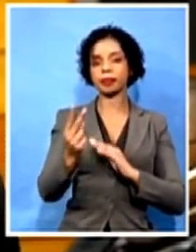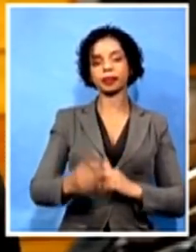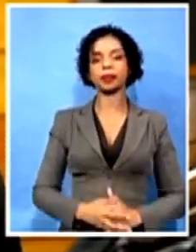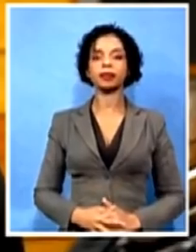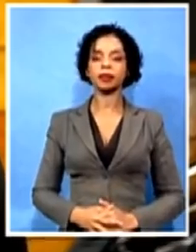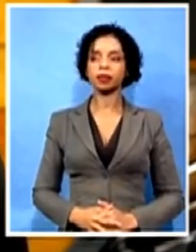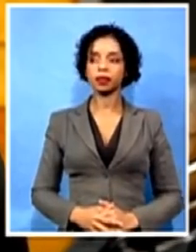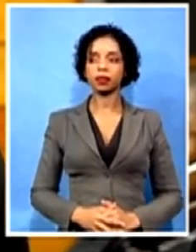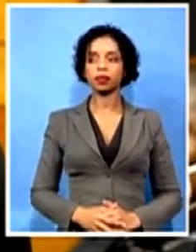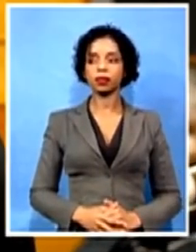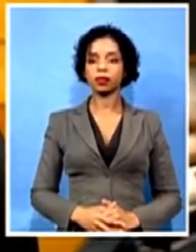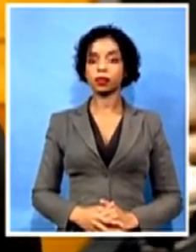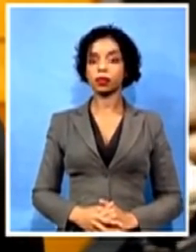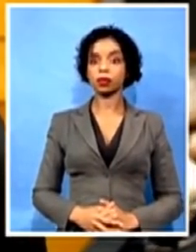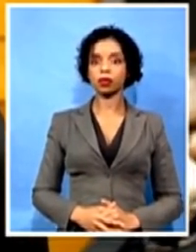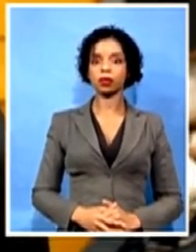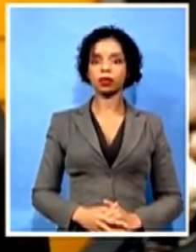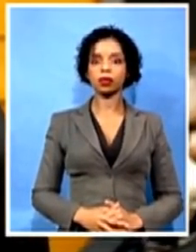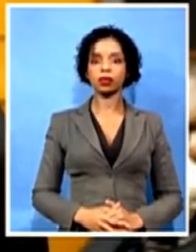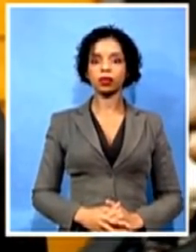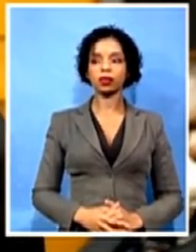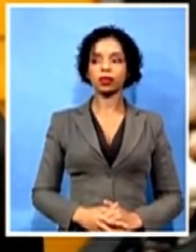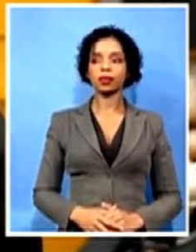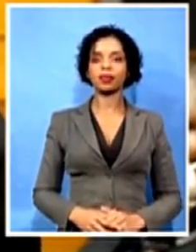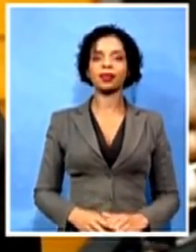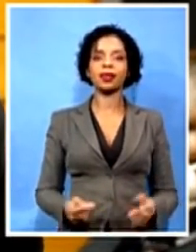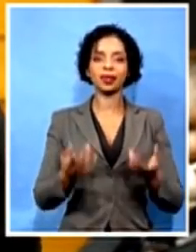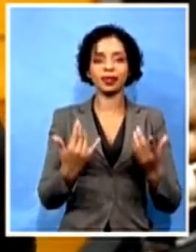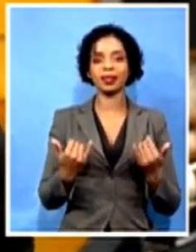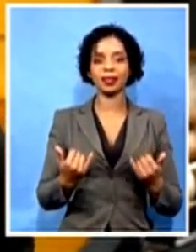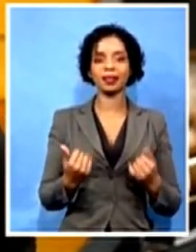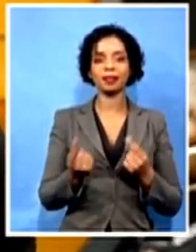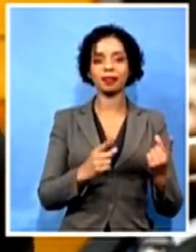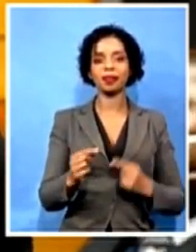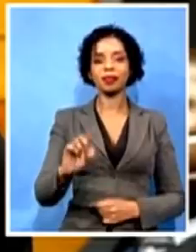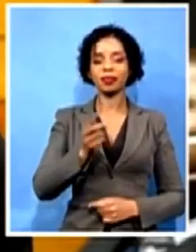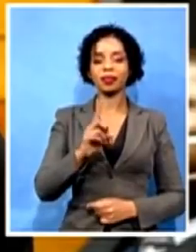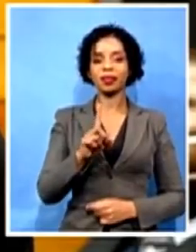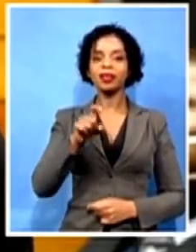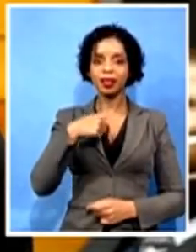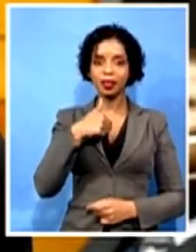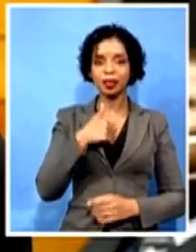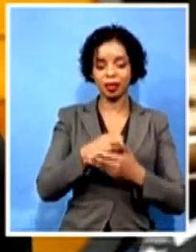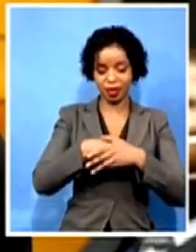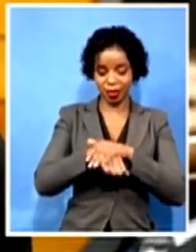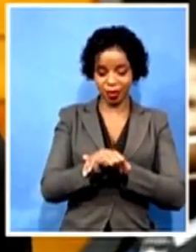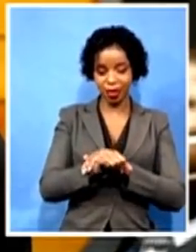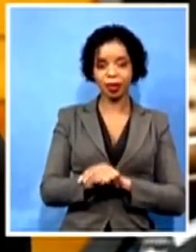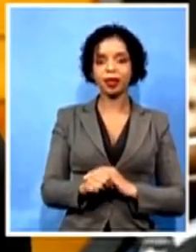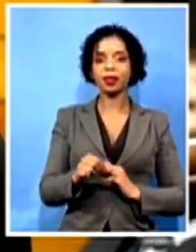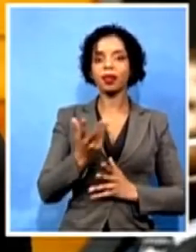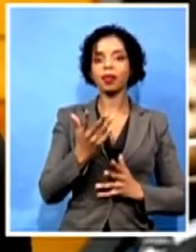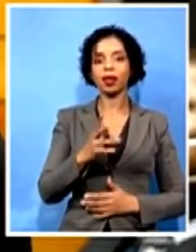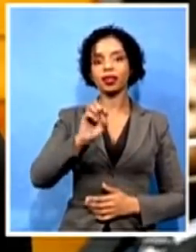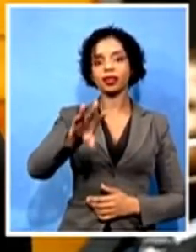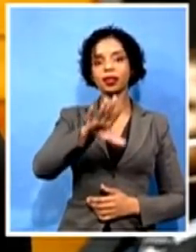My personal circumstances and background are: I was born in Germiston, South Africa. I reside at 97 Helderfontein Estates,